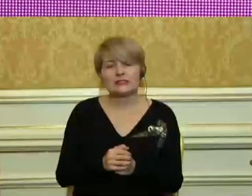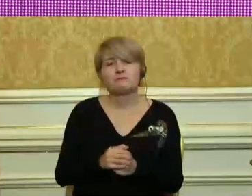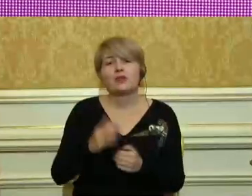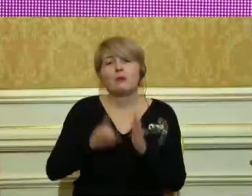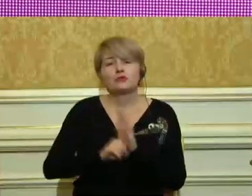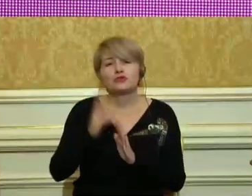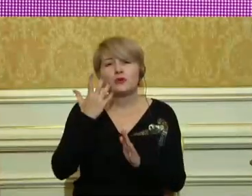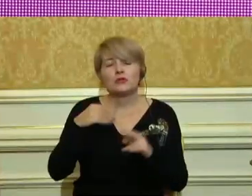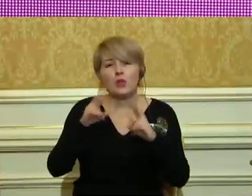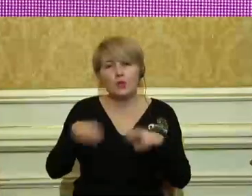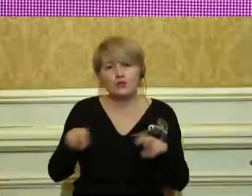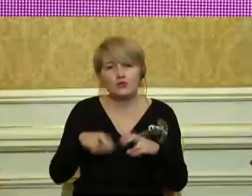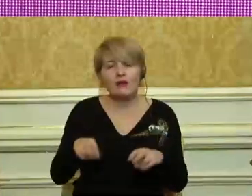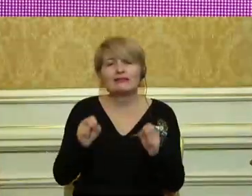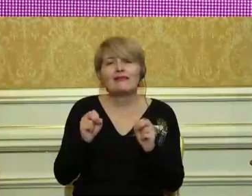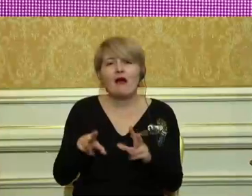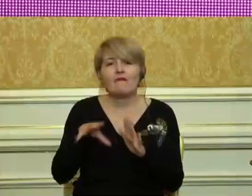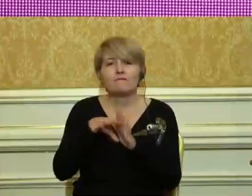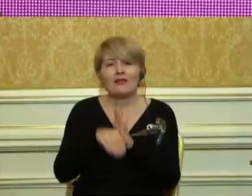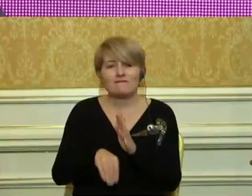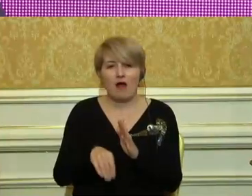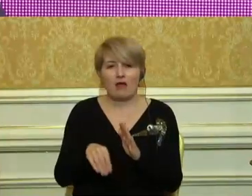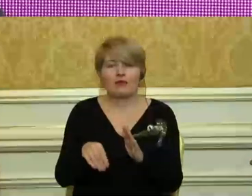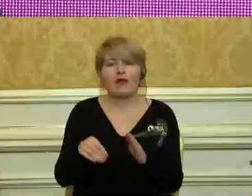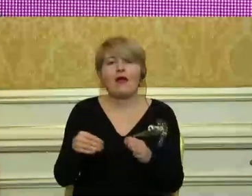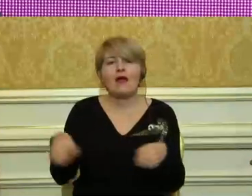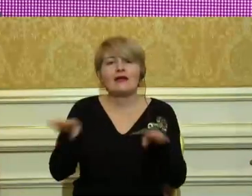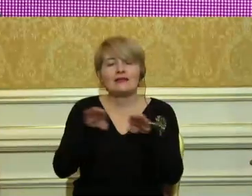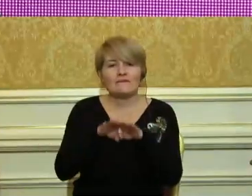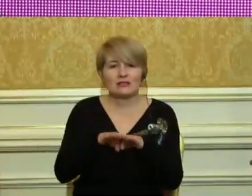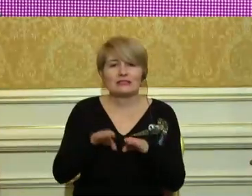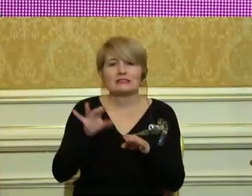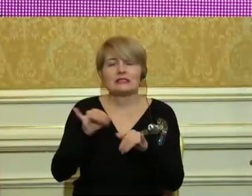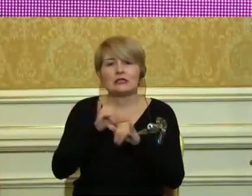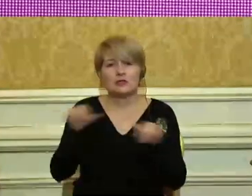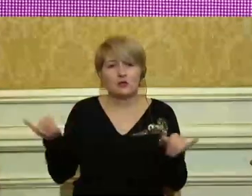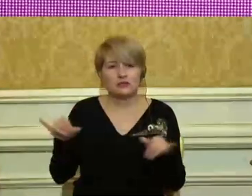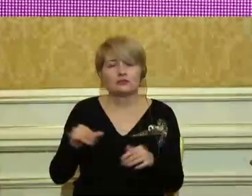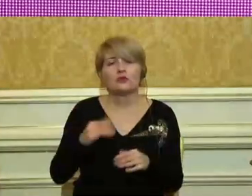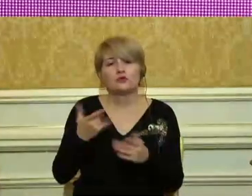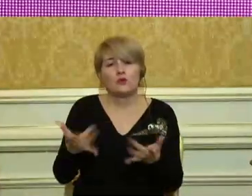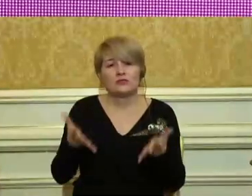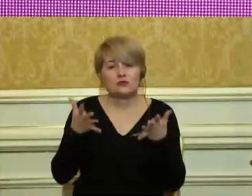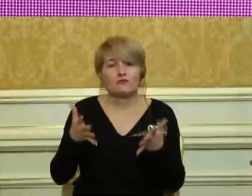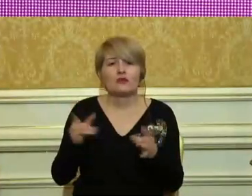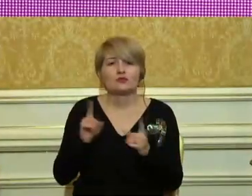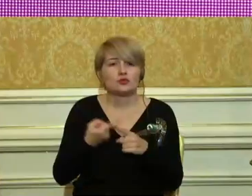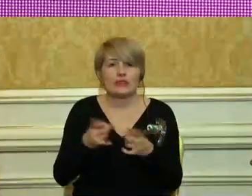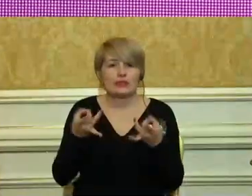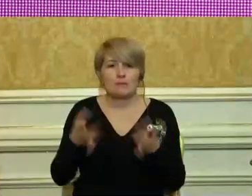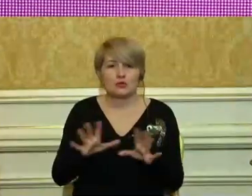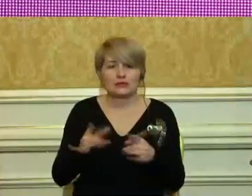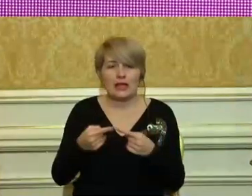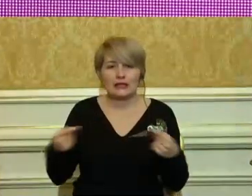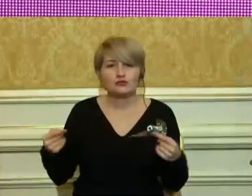competition index. So, well, just to see the impact of the gender on inequality. So it's very